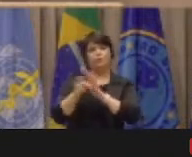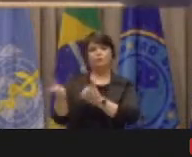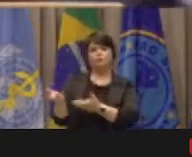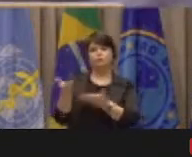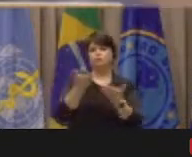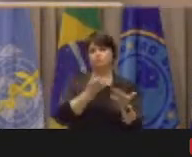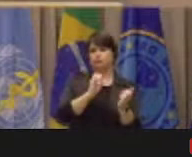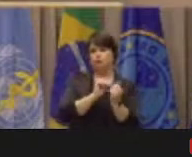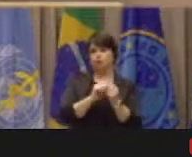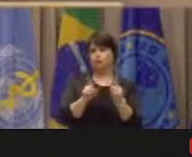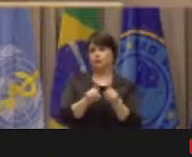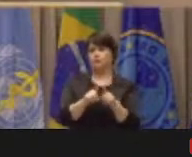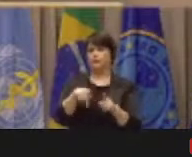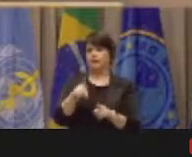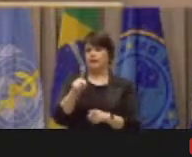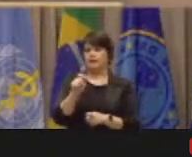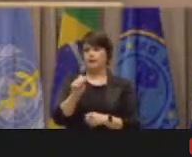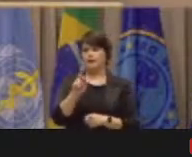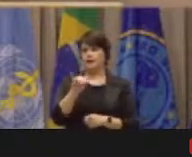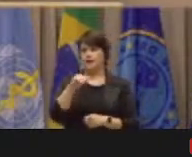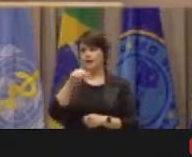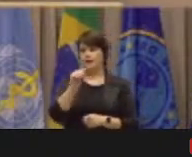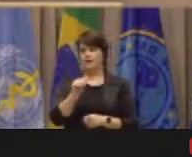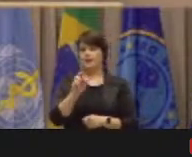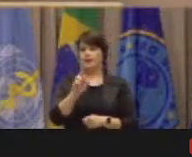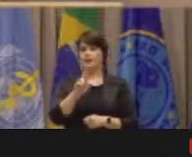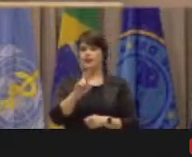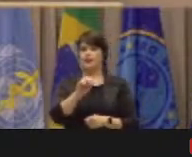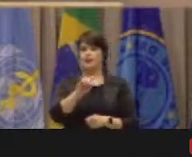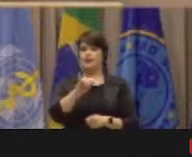he comes with Karina Rivadeneira.